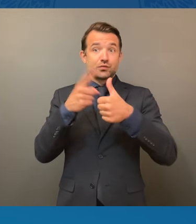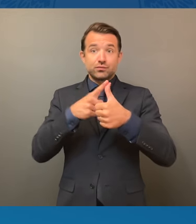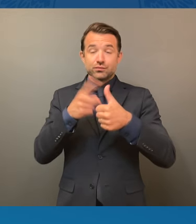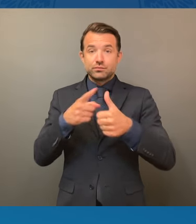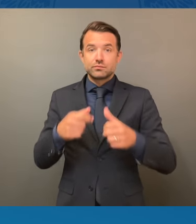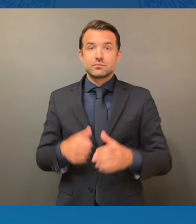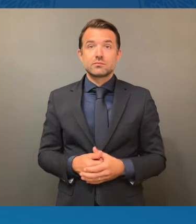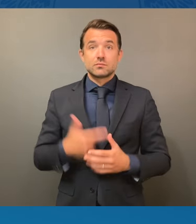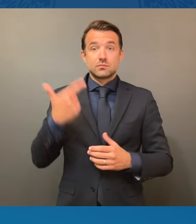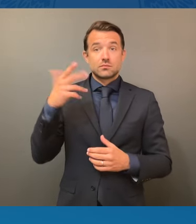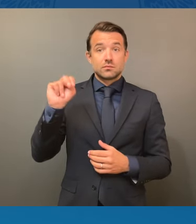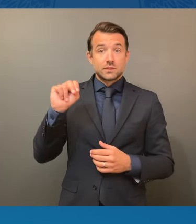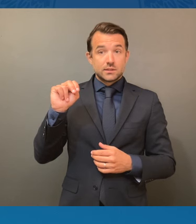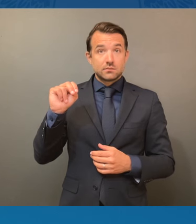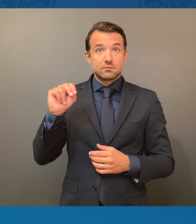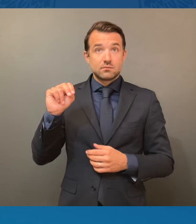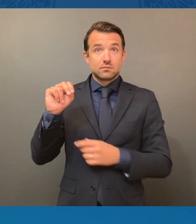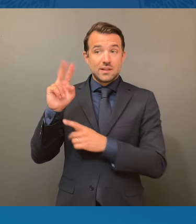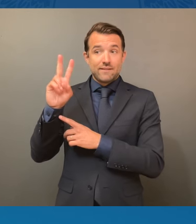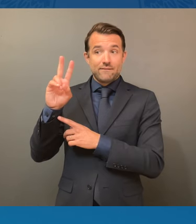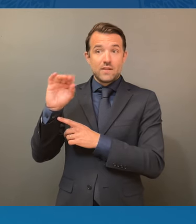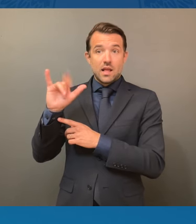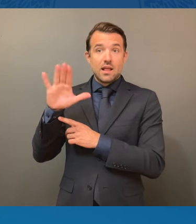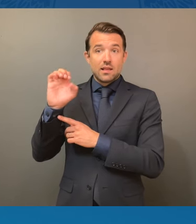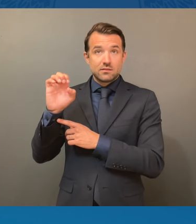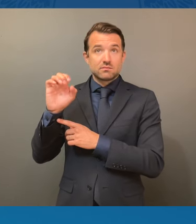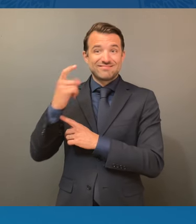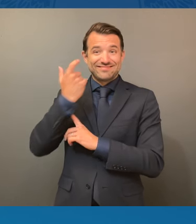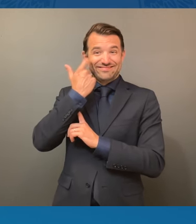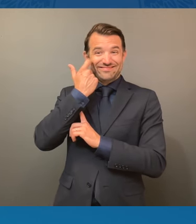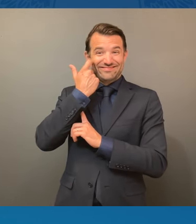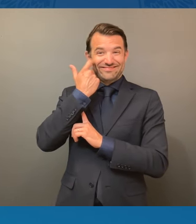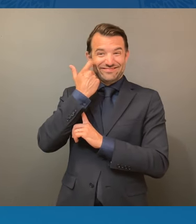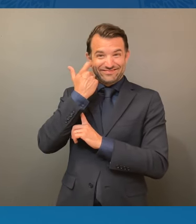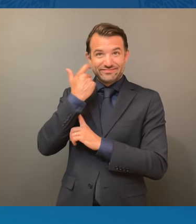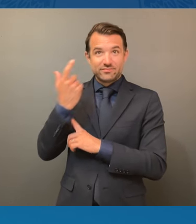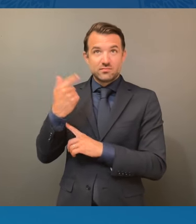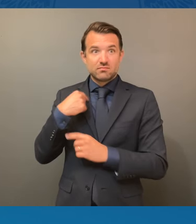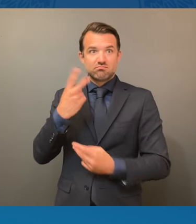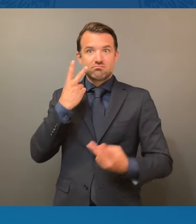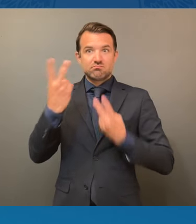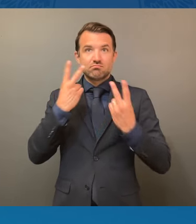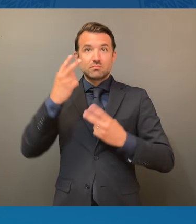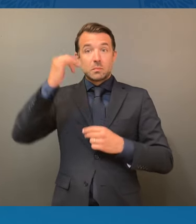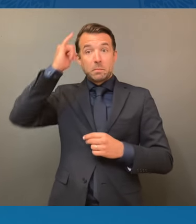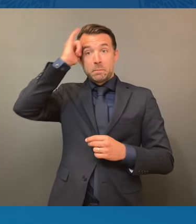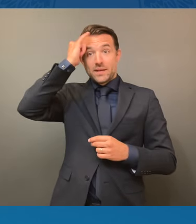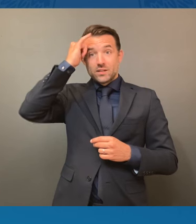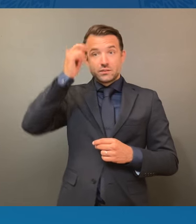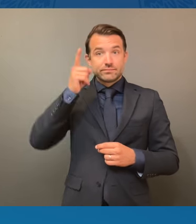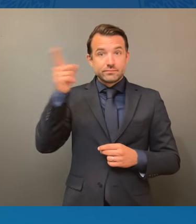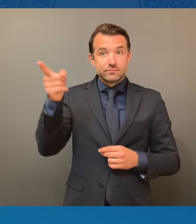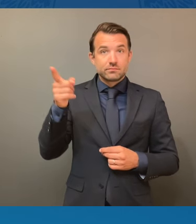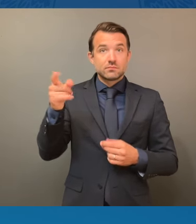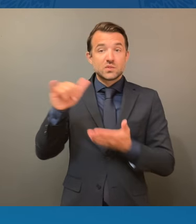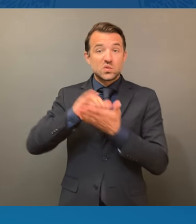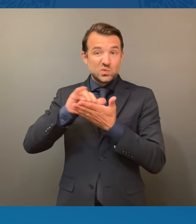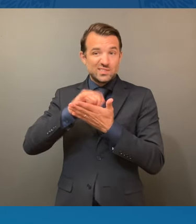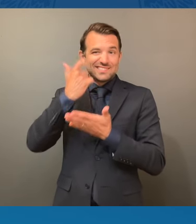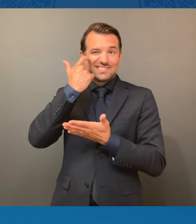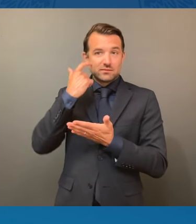violence. So recently, I visited Buffalo, New York, to attend the